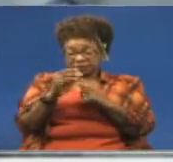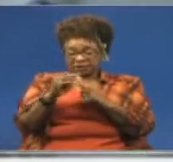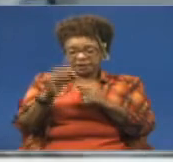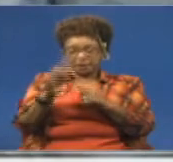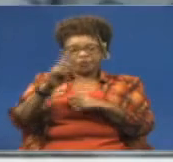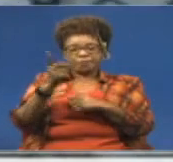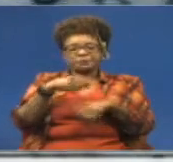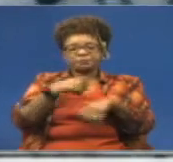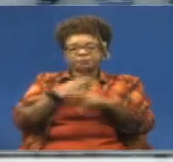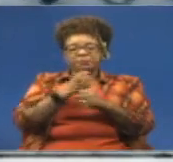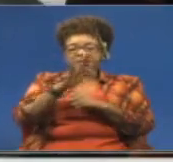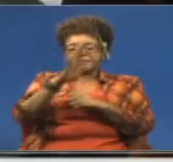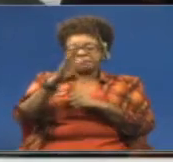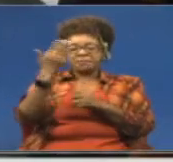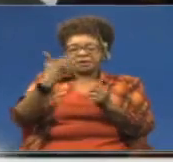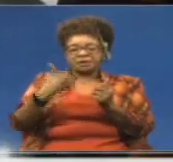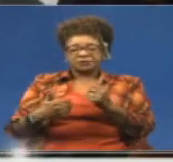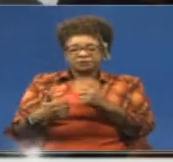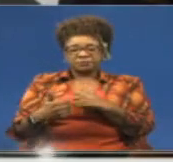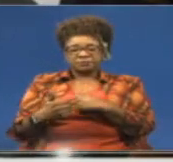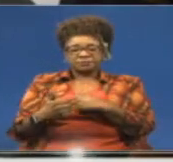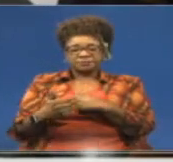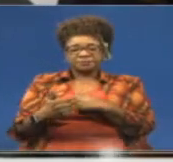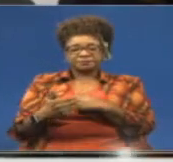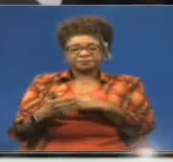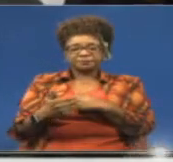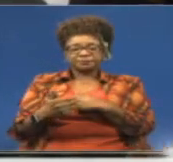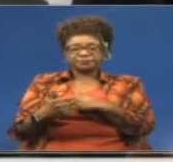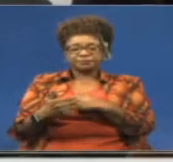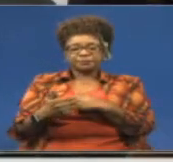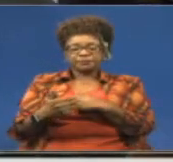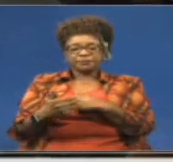leaving him paralyzed. Medical.